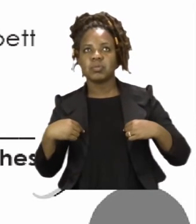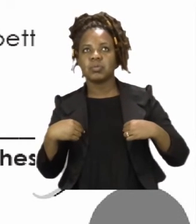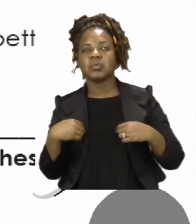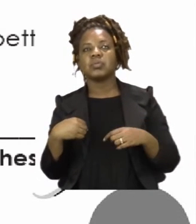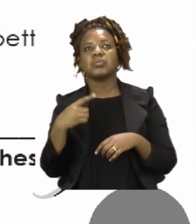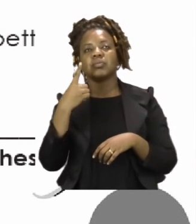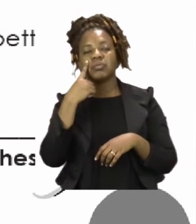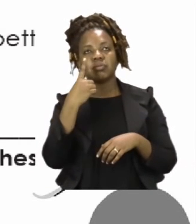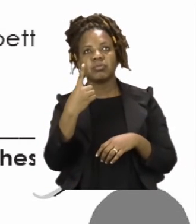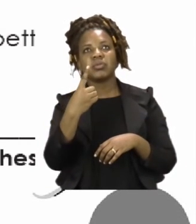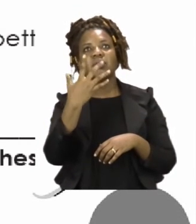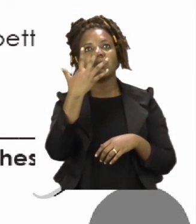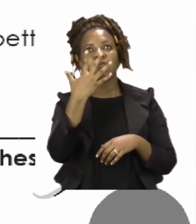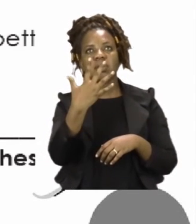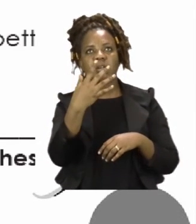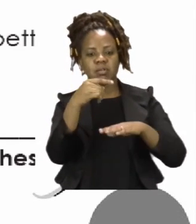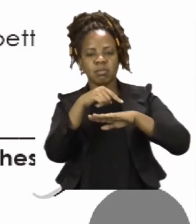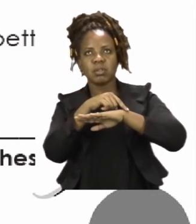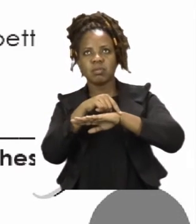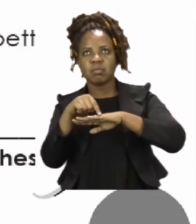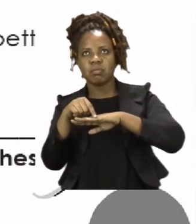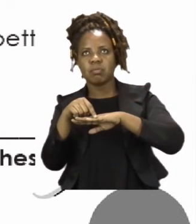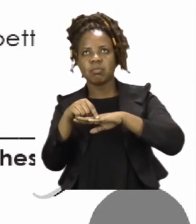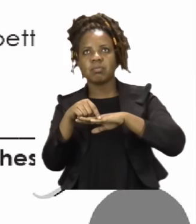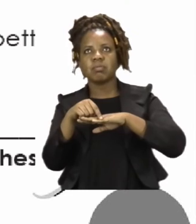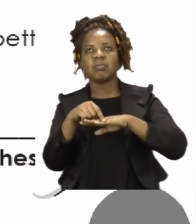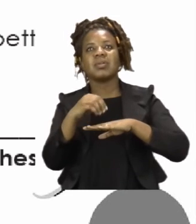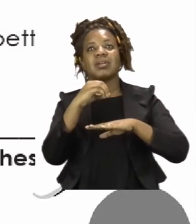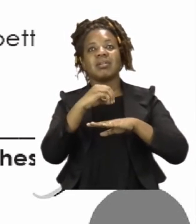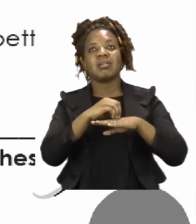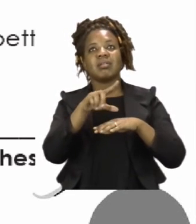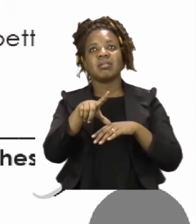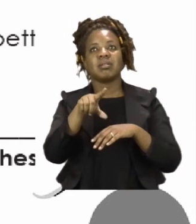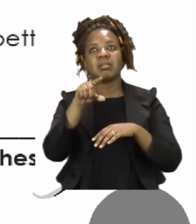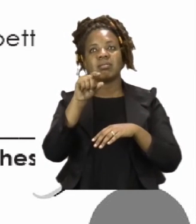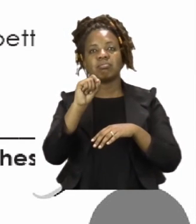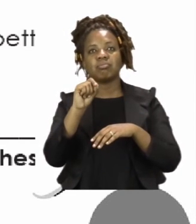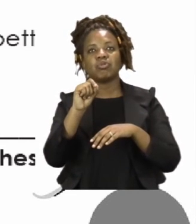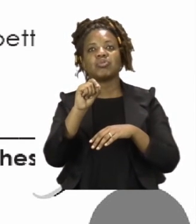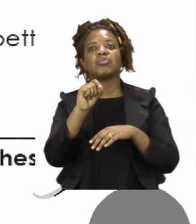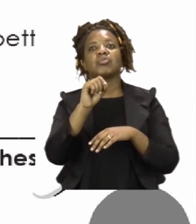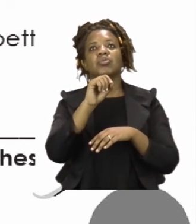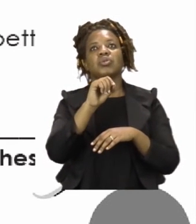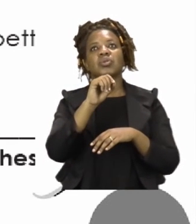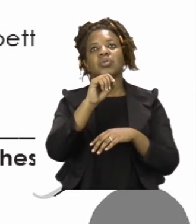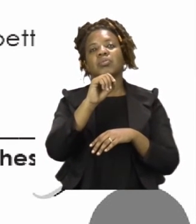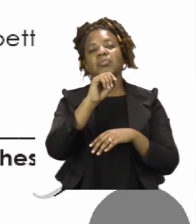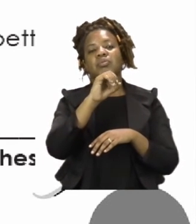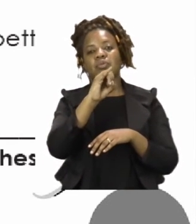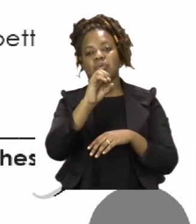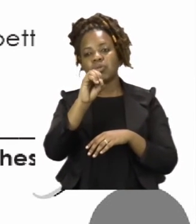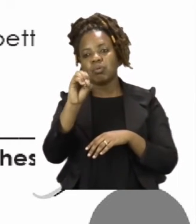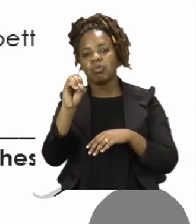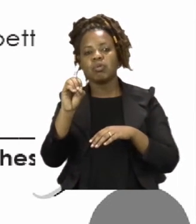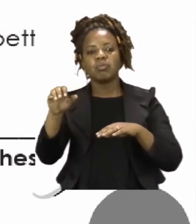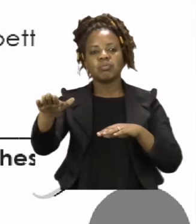We saw five dash at the petting zoo. So the